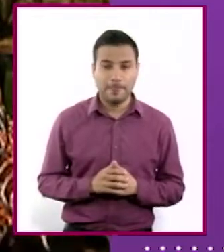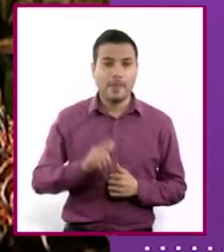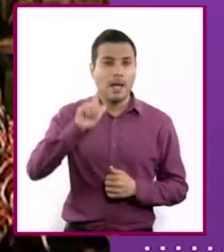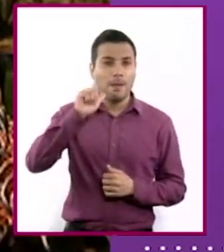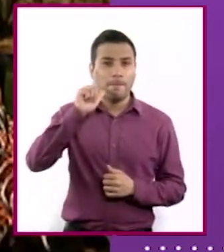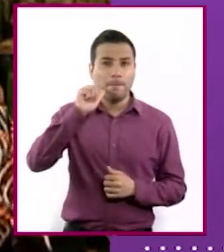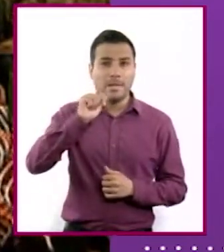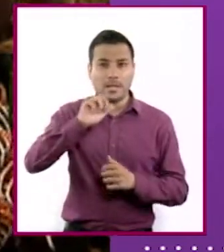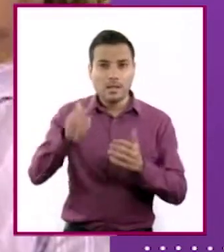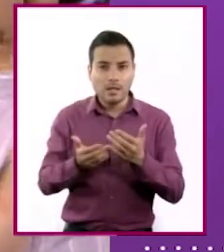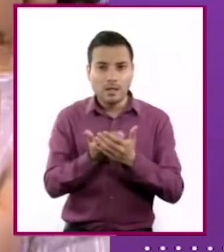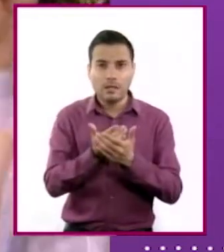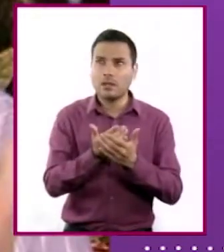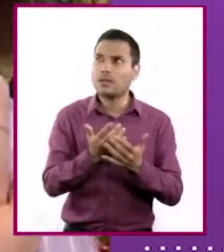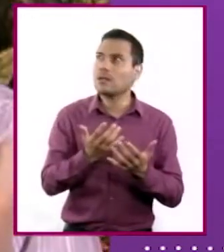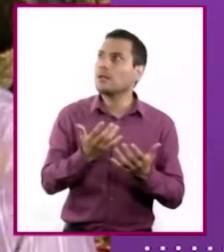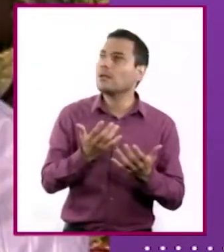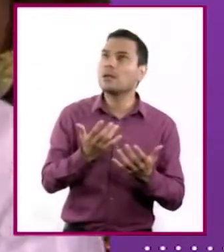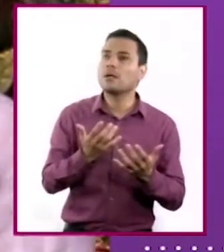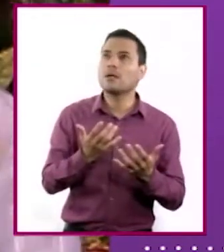day...